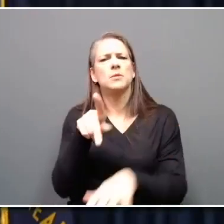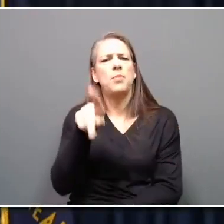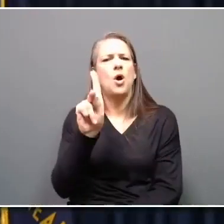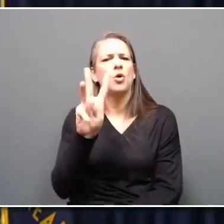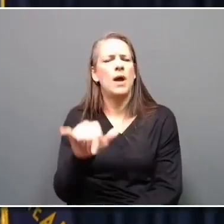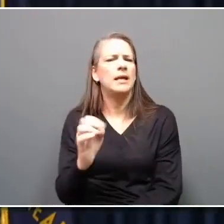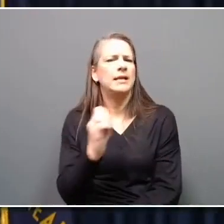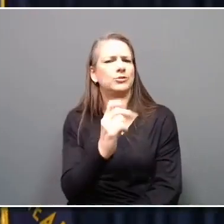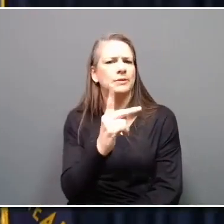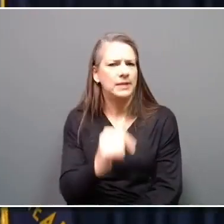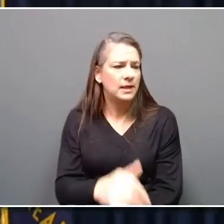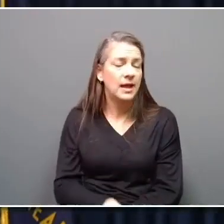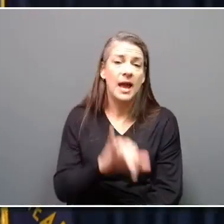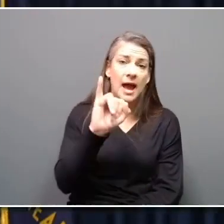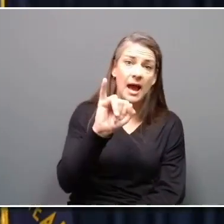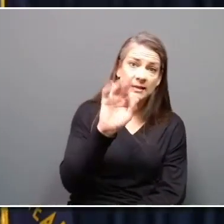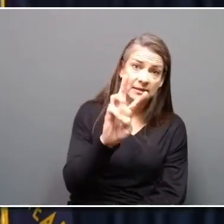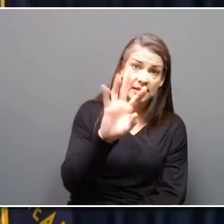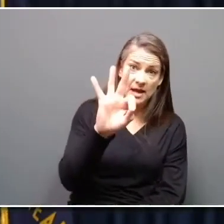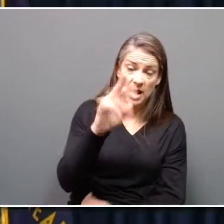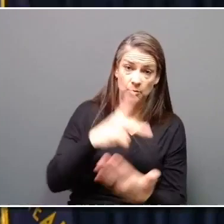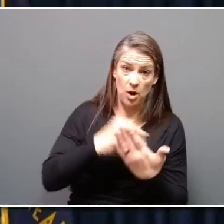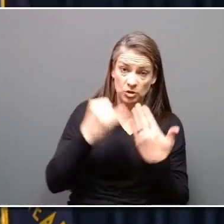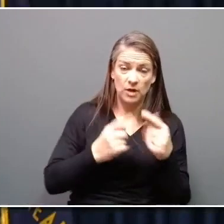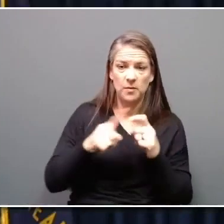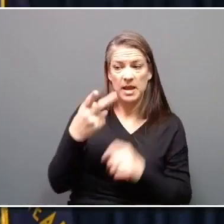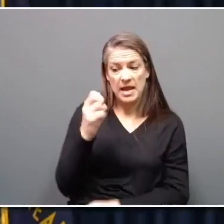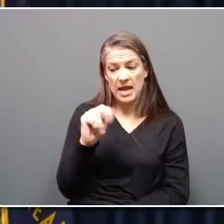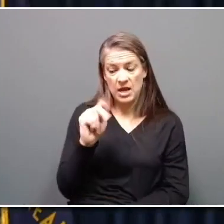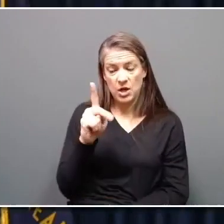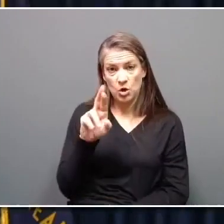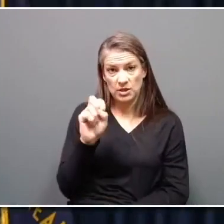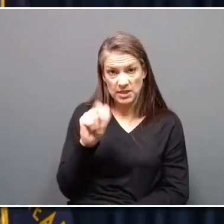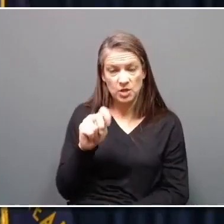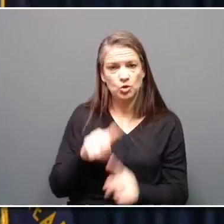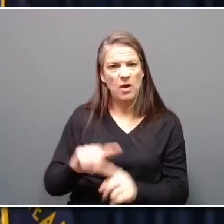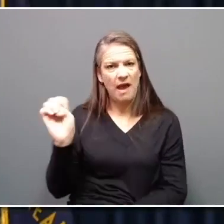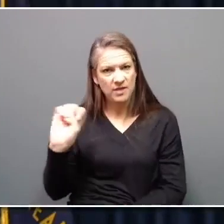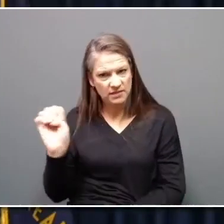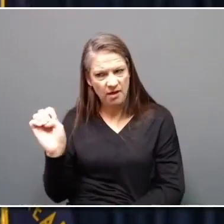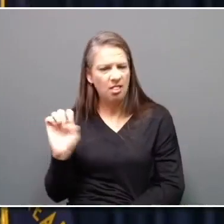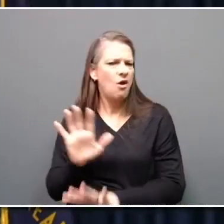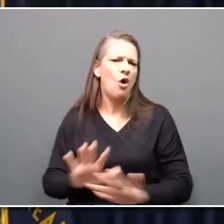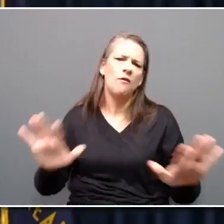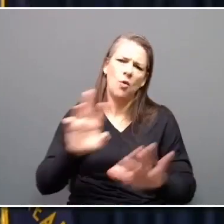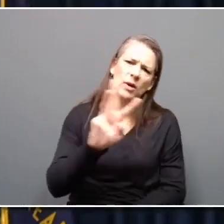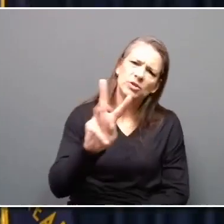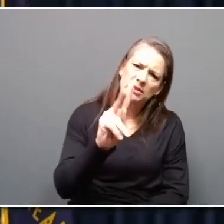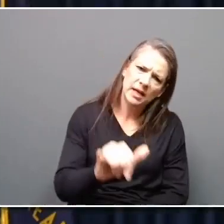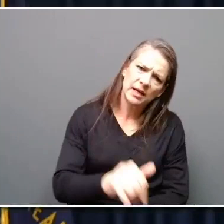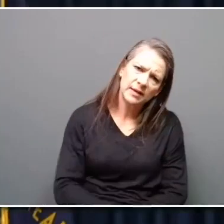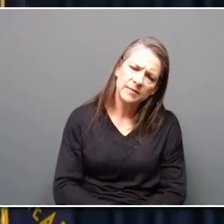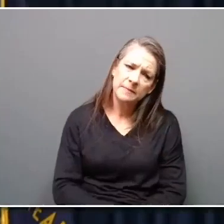the I-69 project between Henderson and Evansville and all the other portions in western Kentucky. Now, these aren't